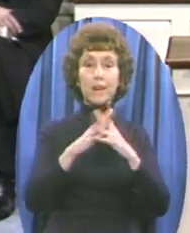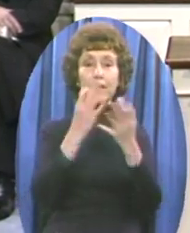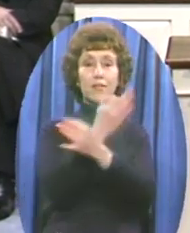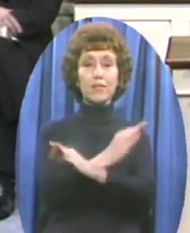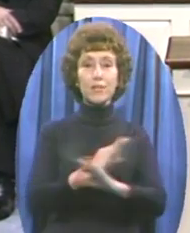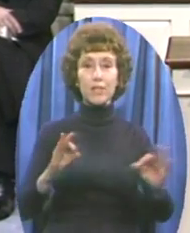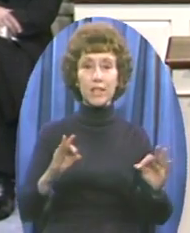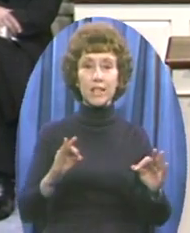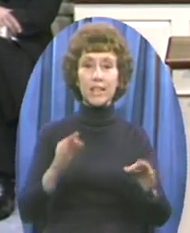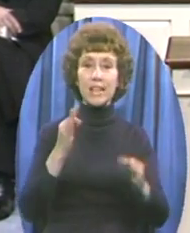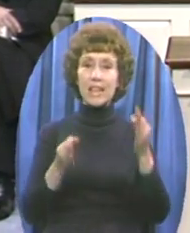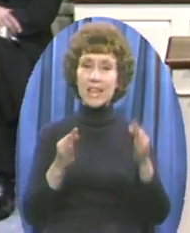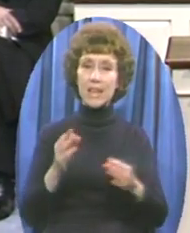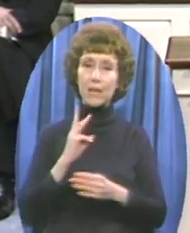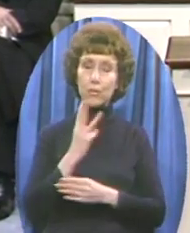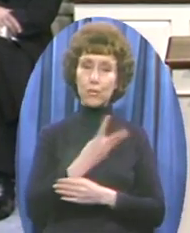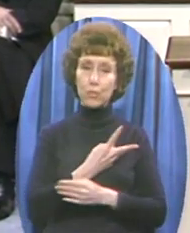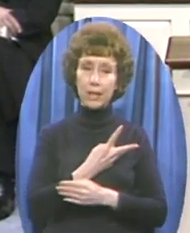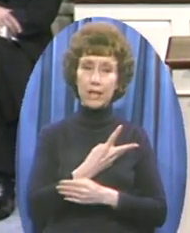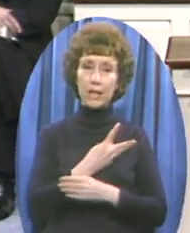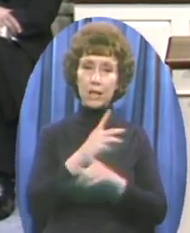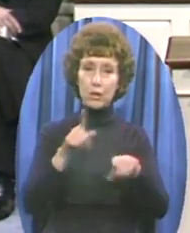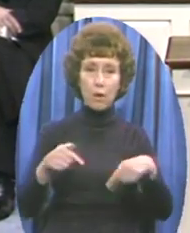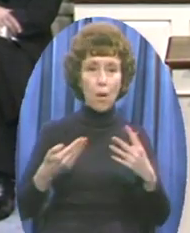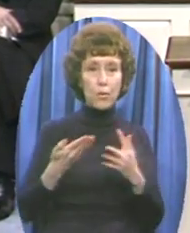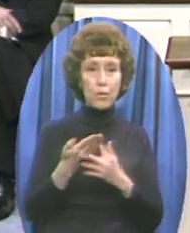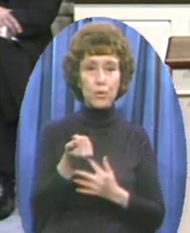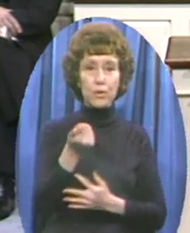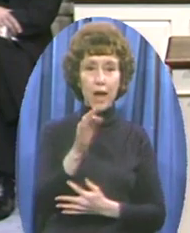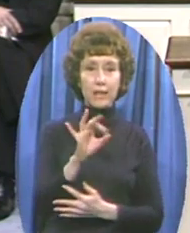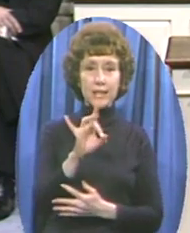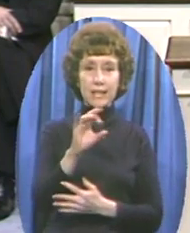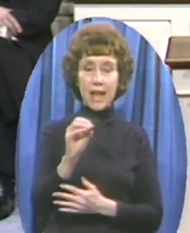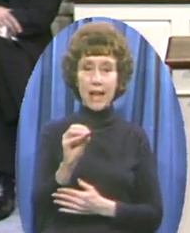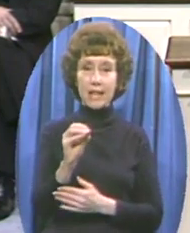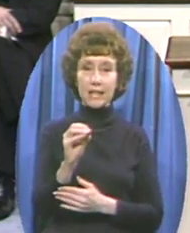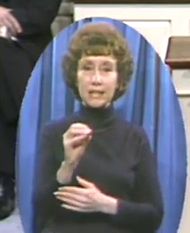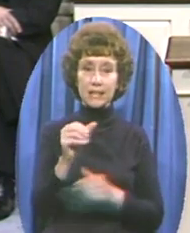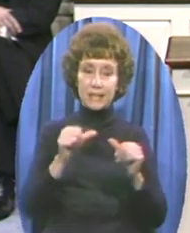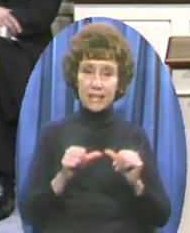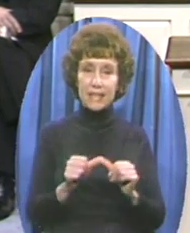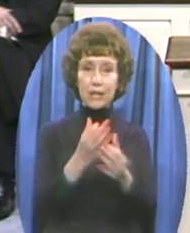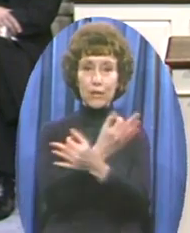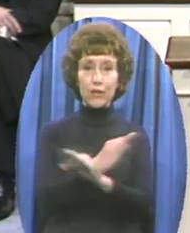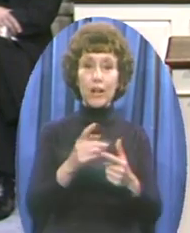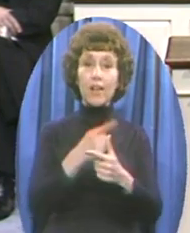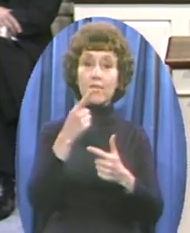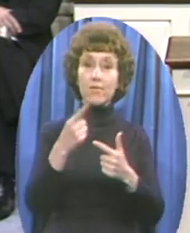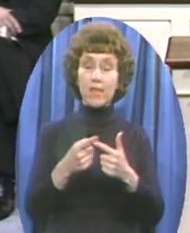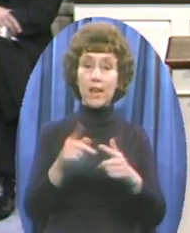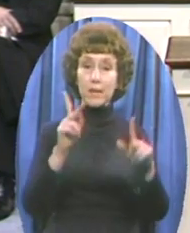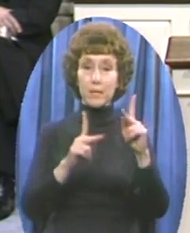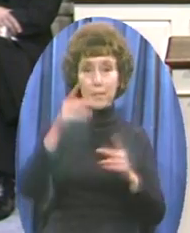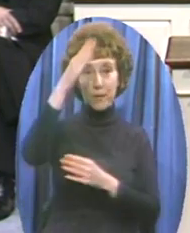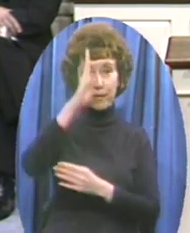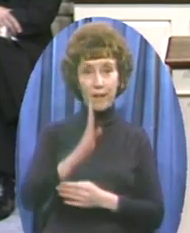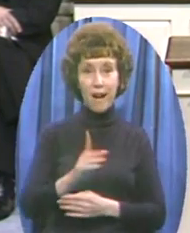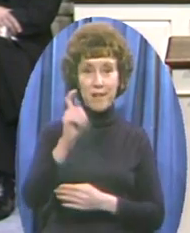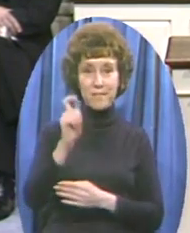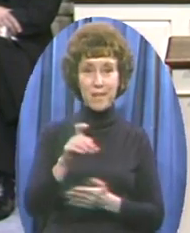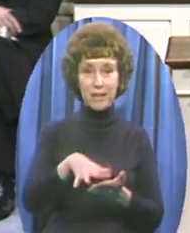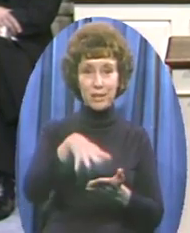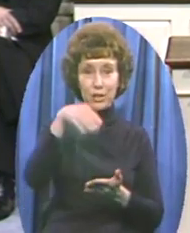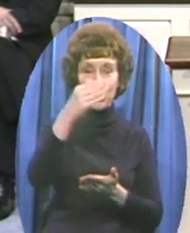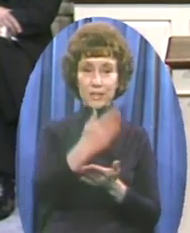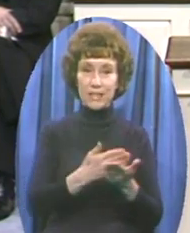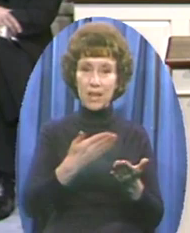this decade, I think we've got to learn some principles. I mean, the people of God have got to learn these principles. We have put